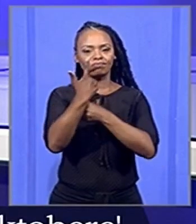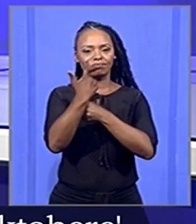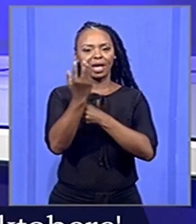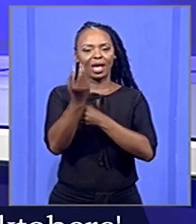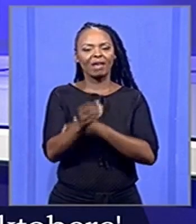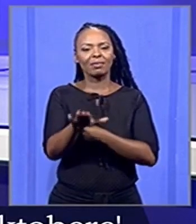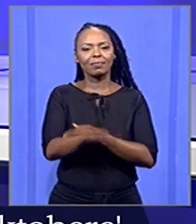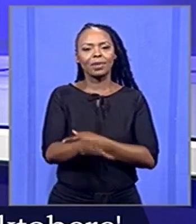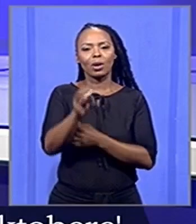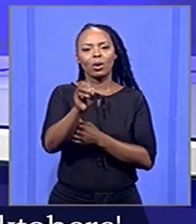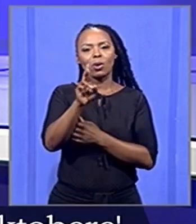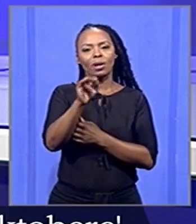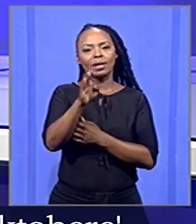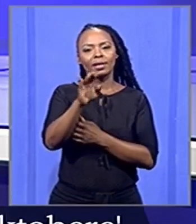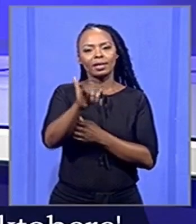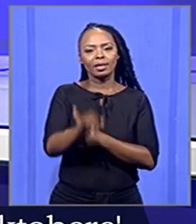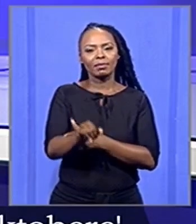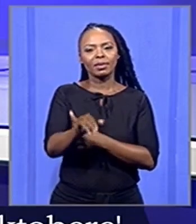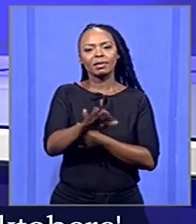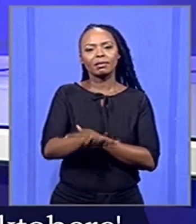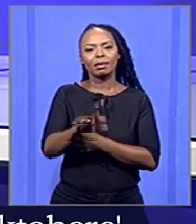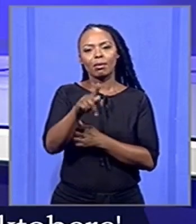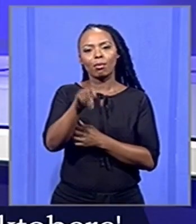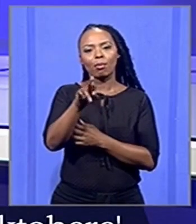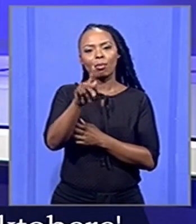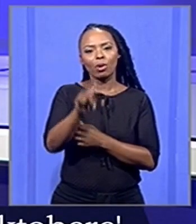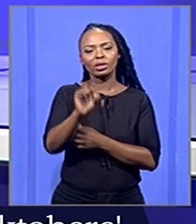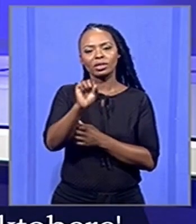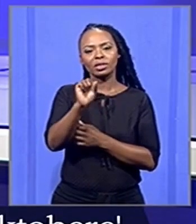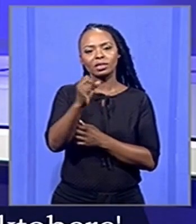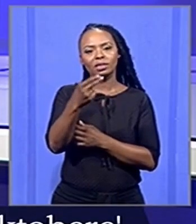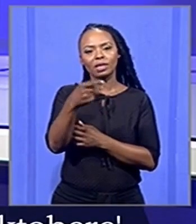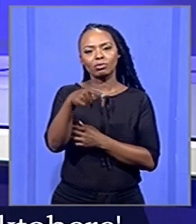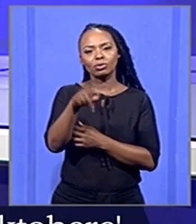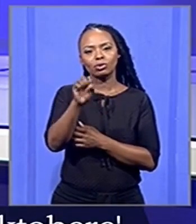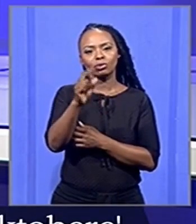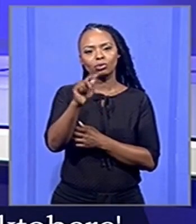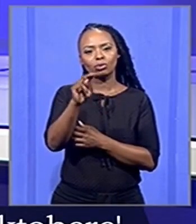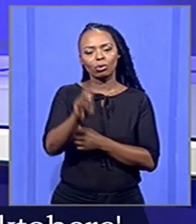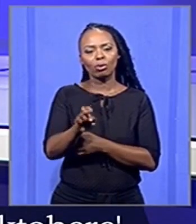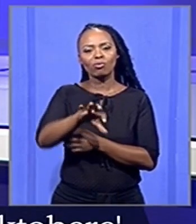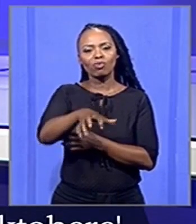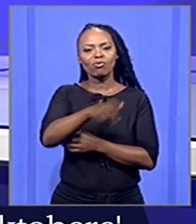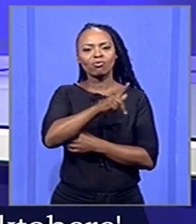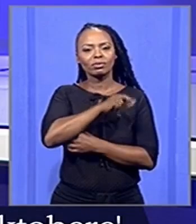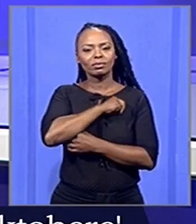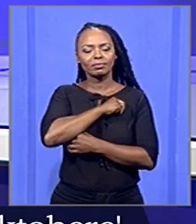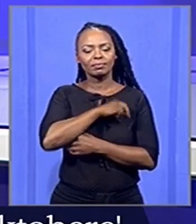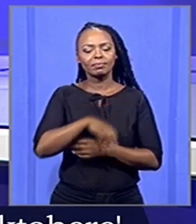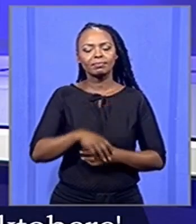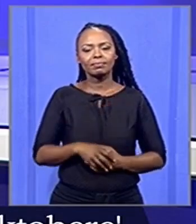le phekong la tsela kgorwaneng ya go lefela ya Oribi ka Port Shepstone ka KwaZulu-Natal.